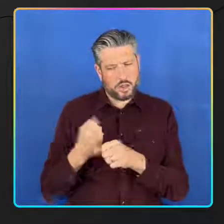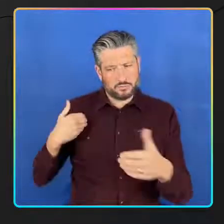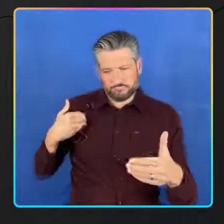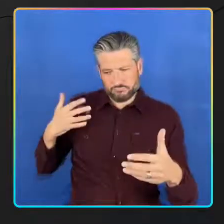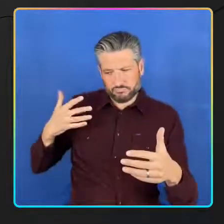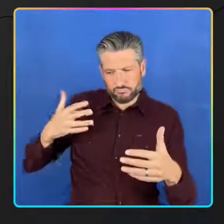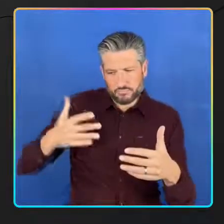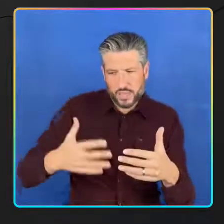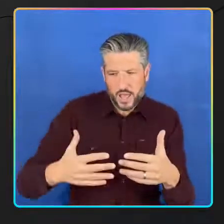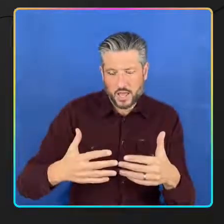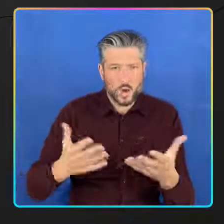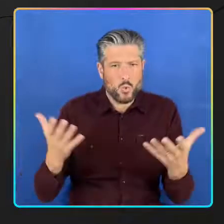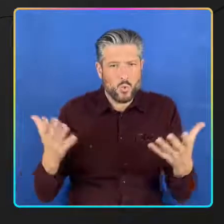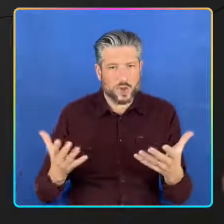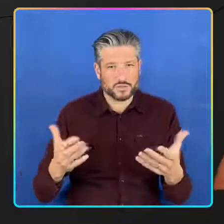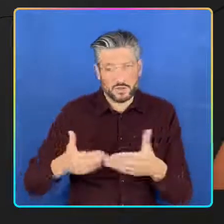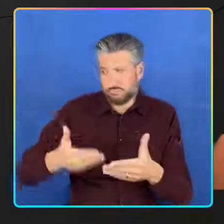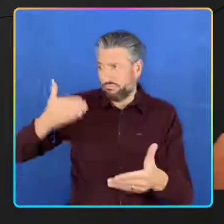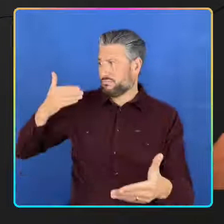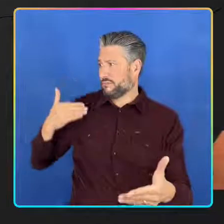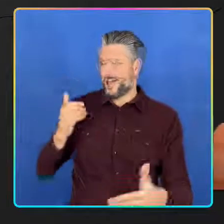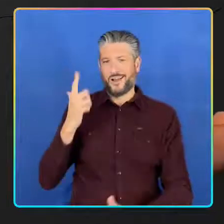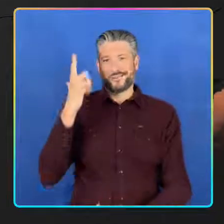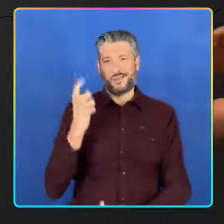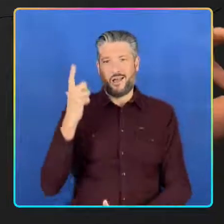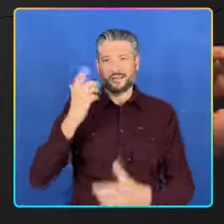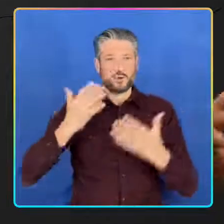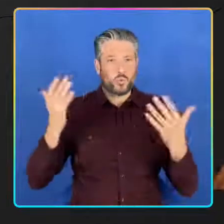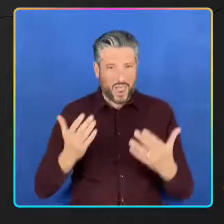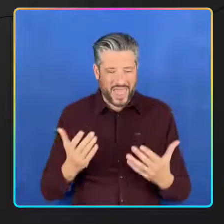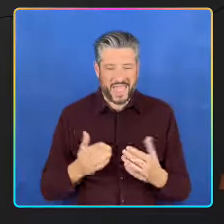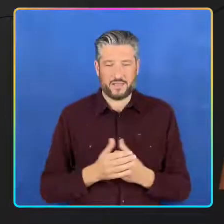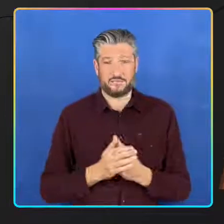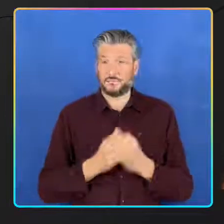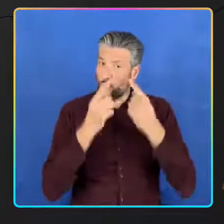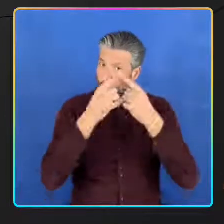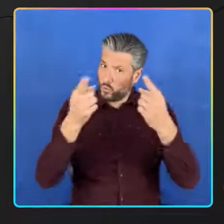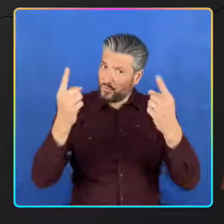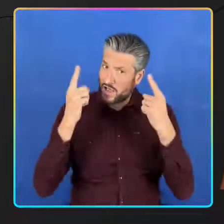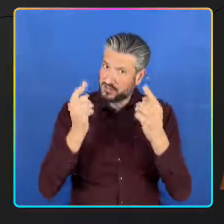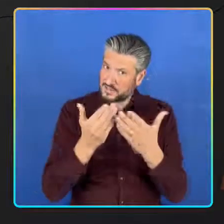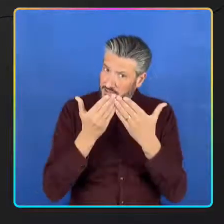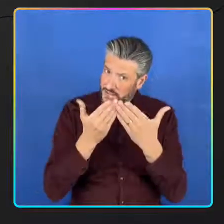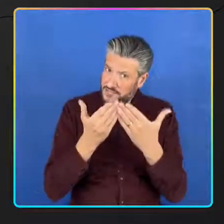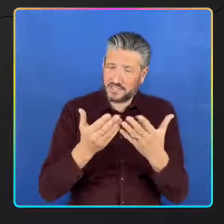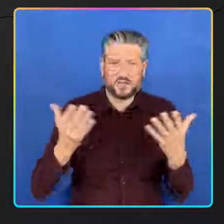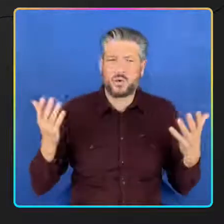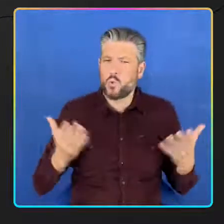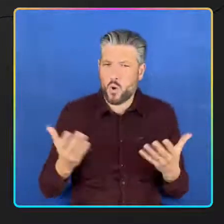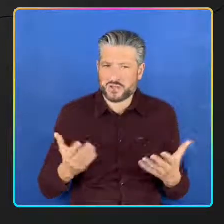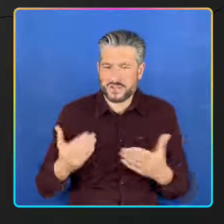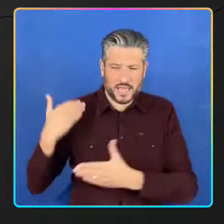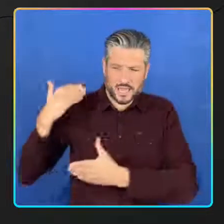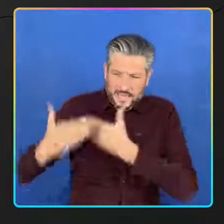where did you start? What did you study? And how did your professional career move to like being a principal advocate?